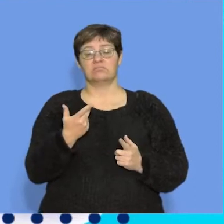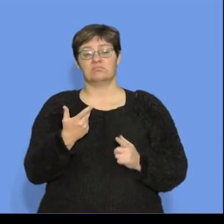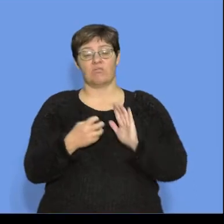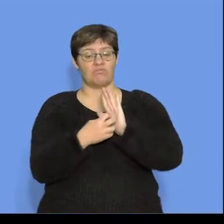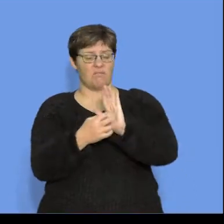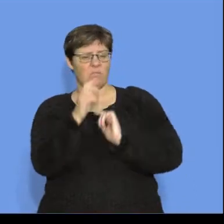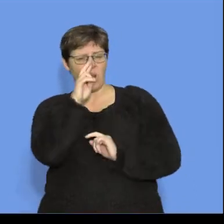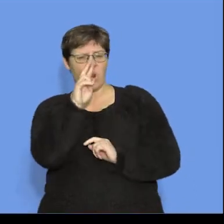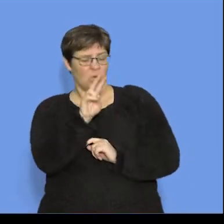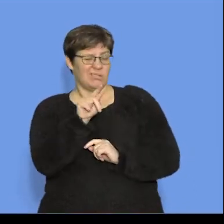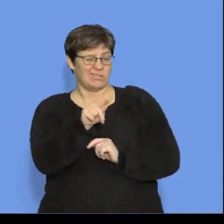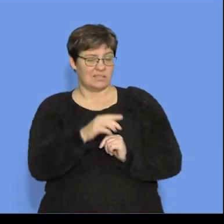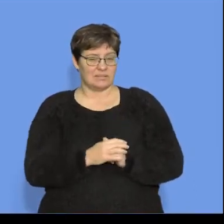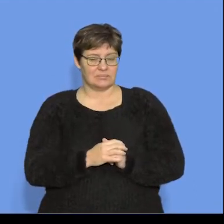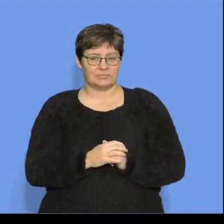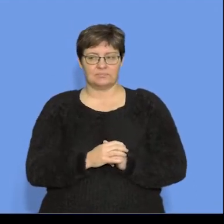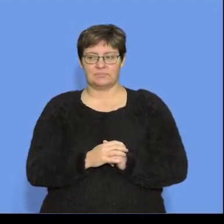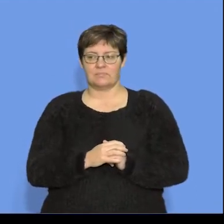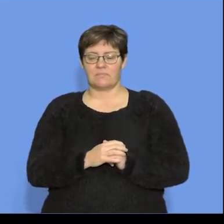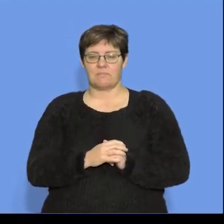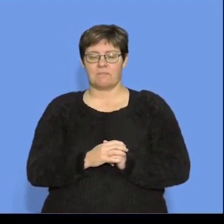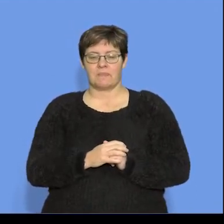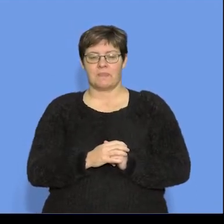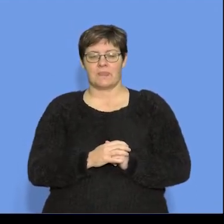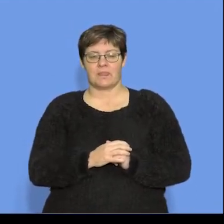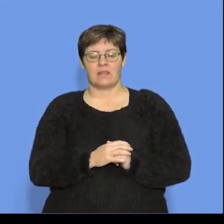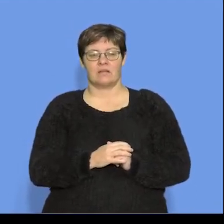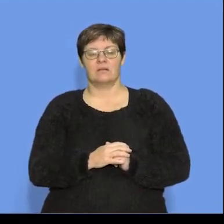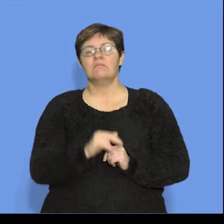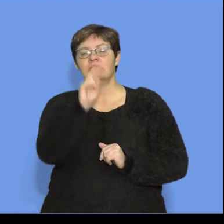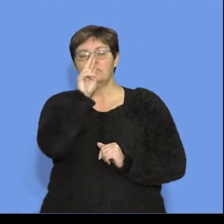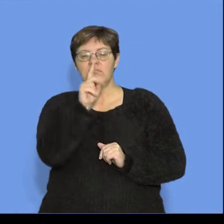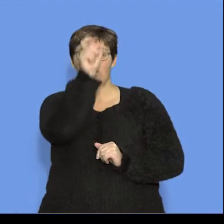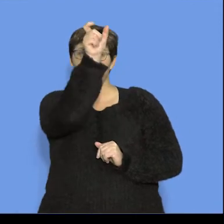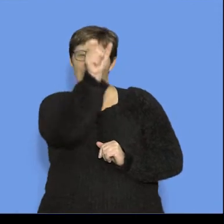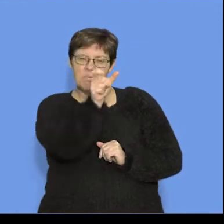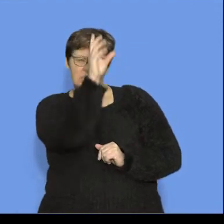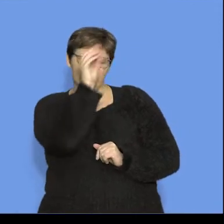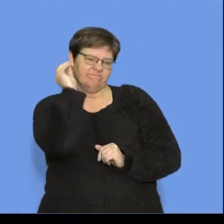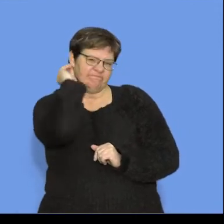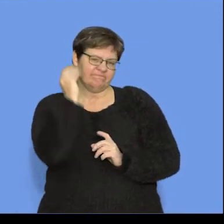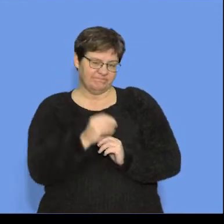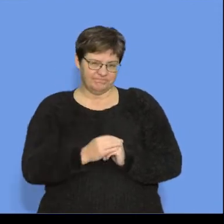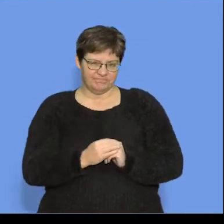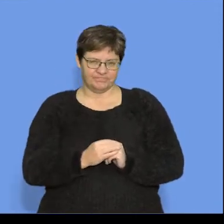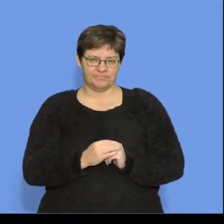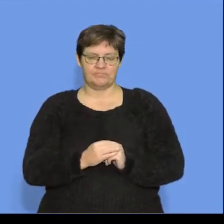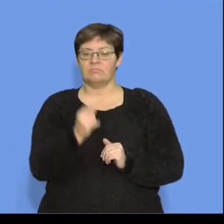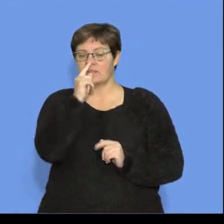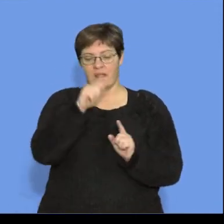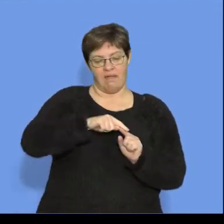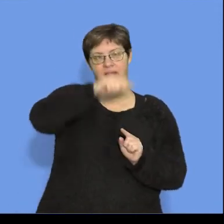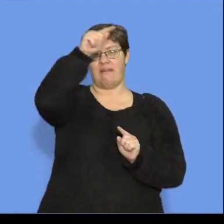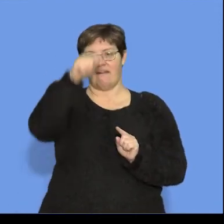energy profiles. And we can take some notes of different terms as well. So as you